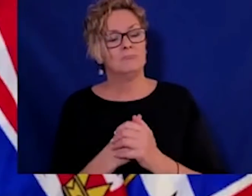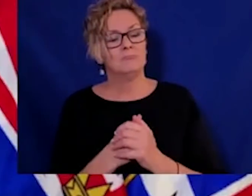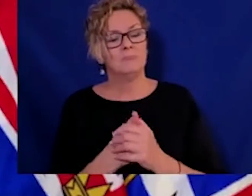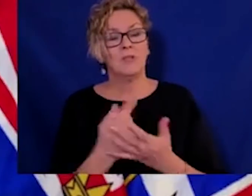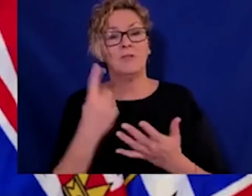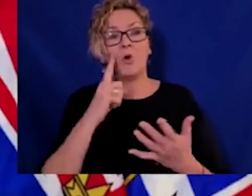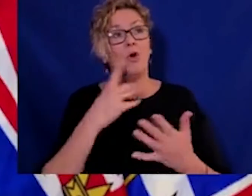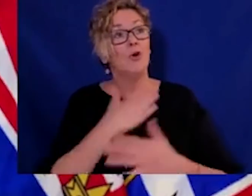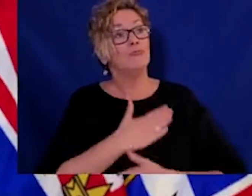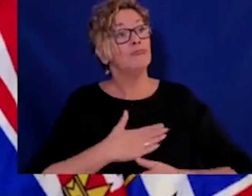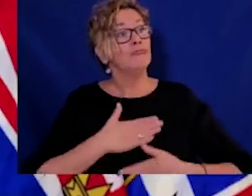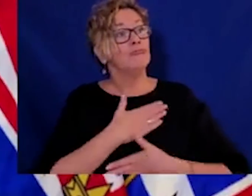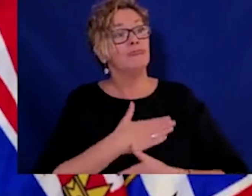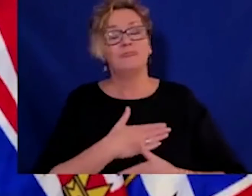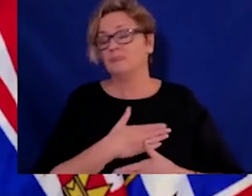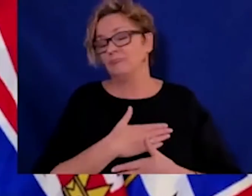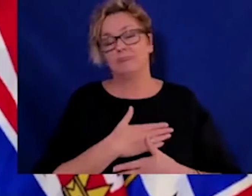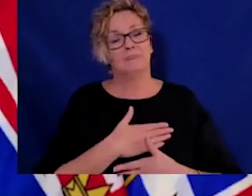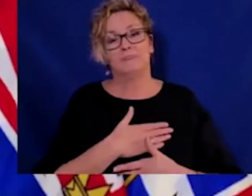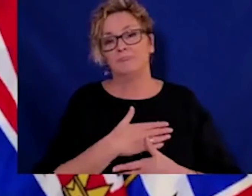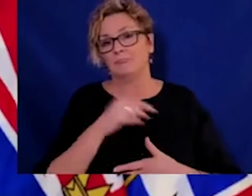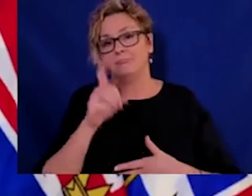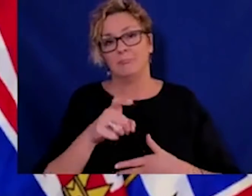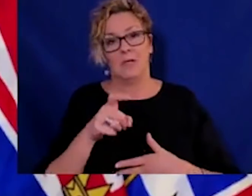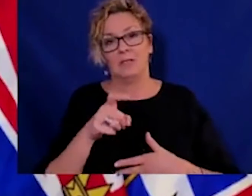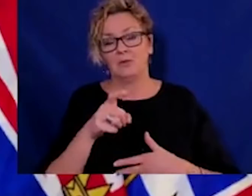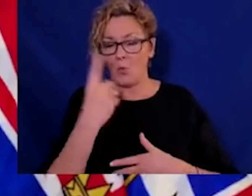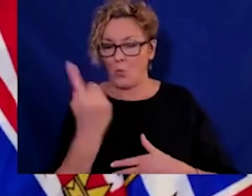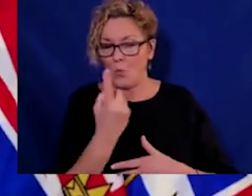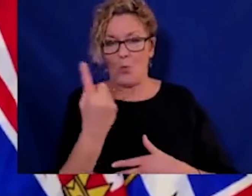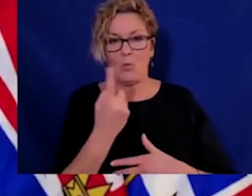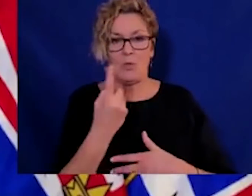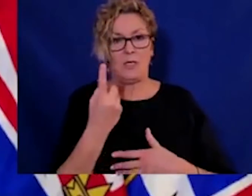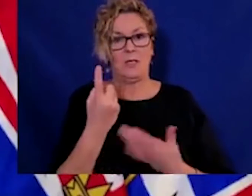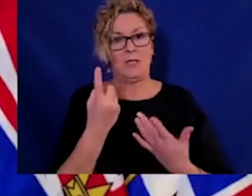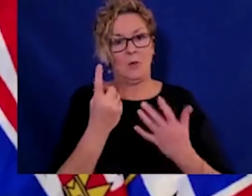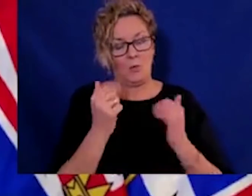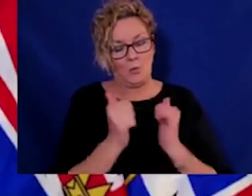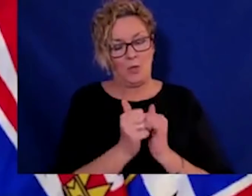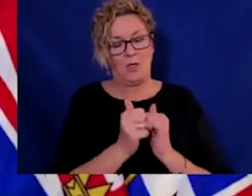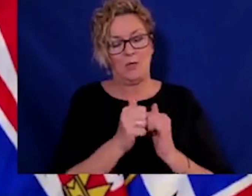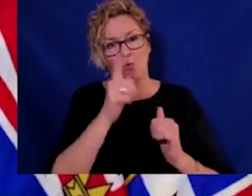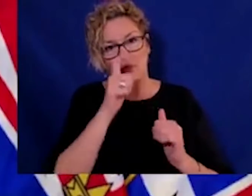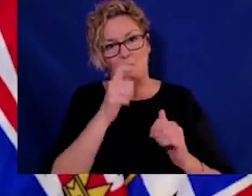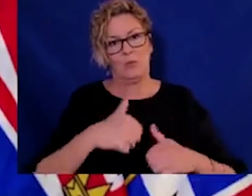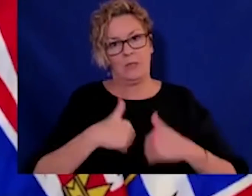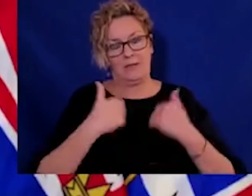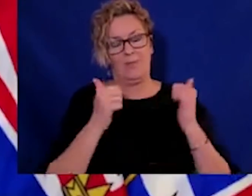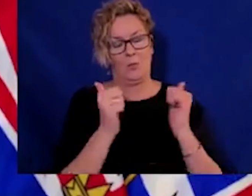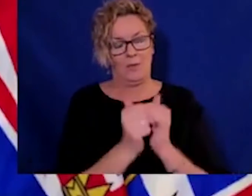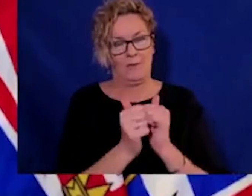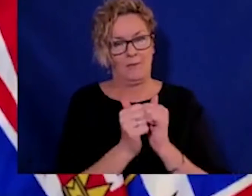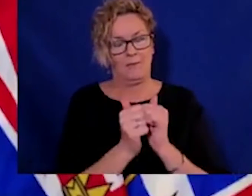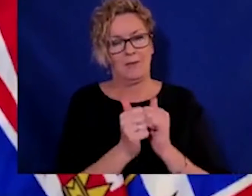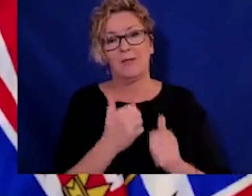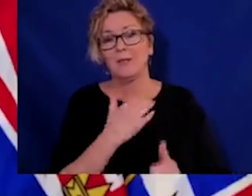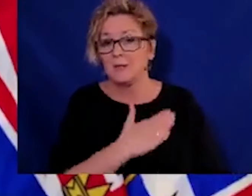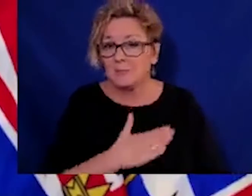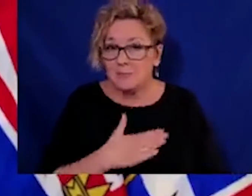despite our fears and anxiety and the uncertainty of what is happening around us, and by being safe.